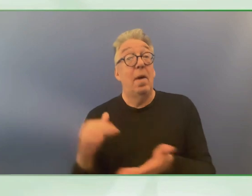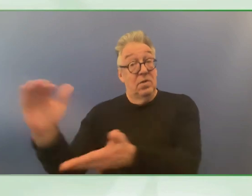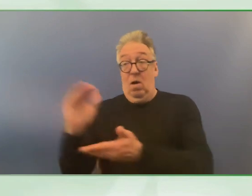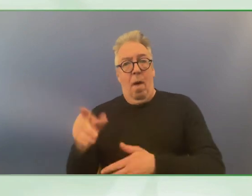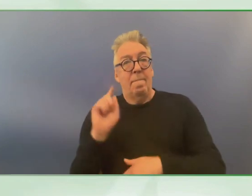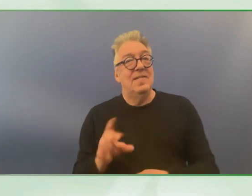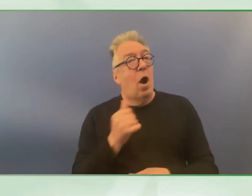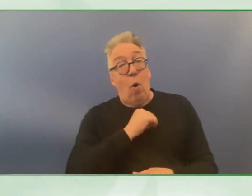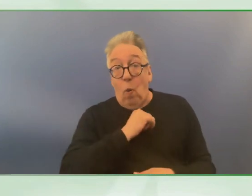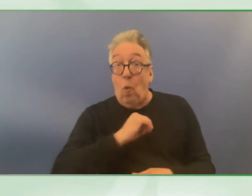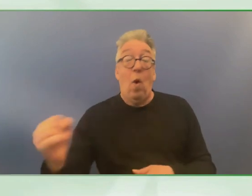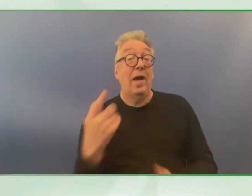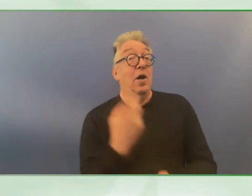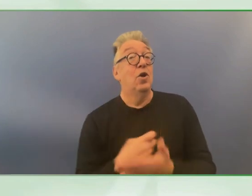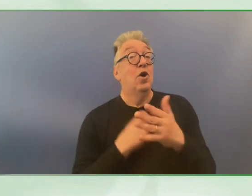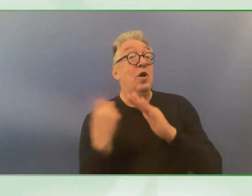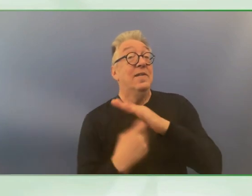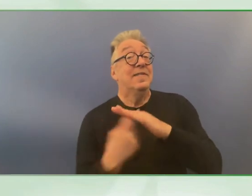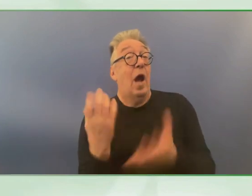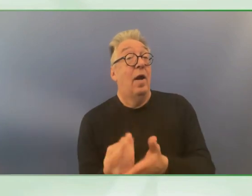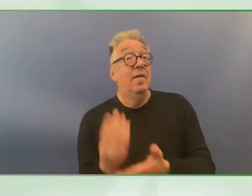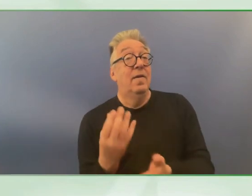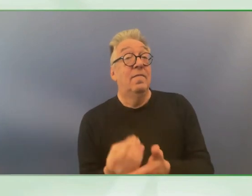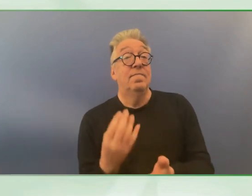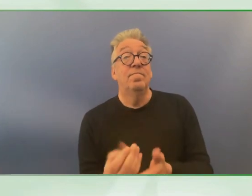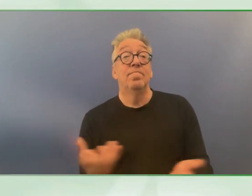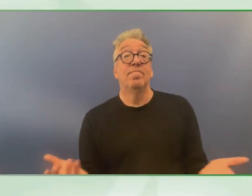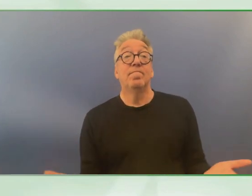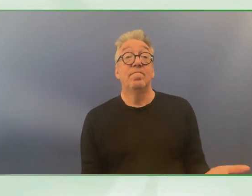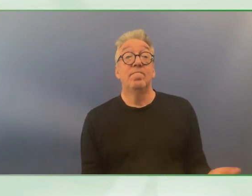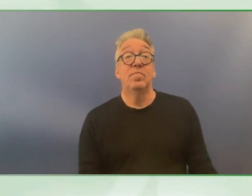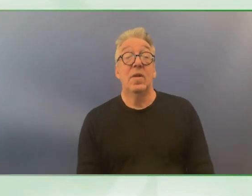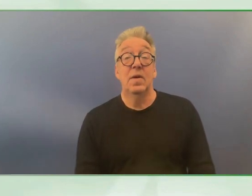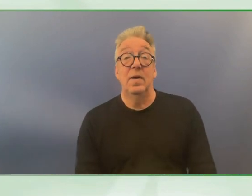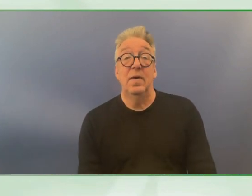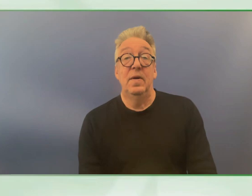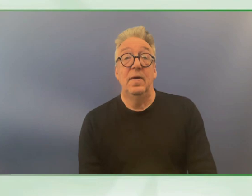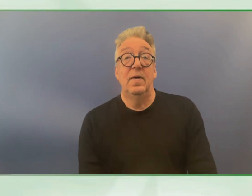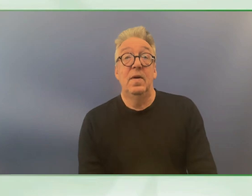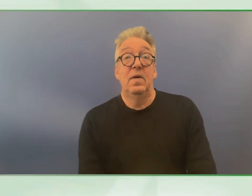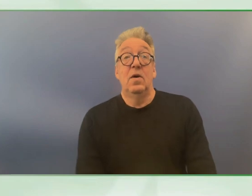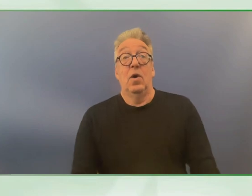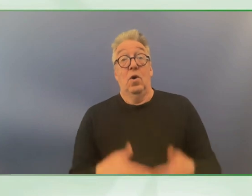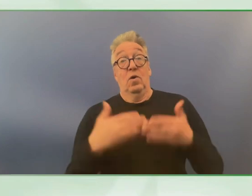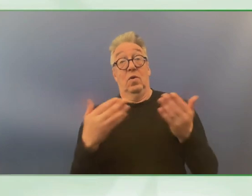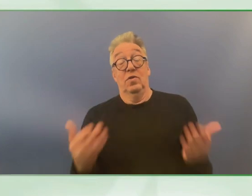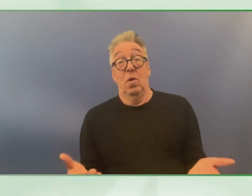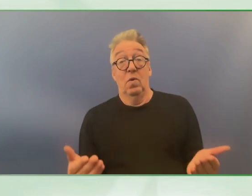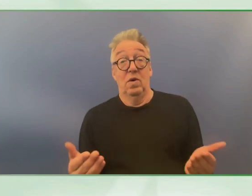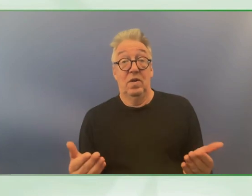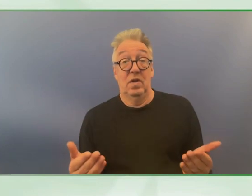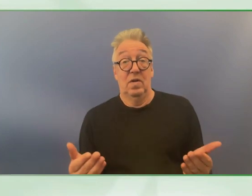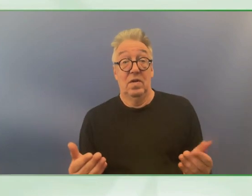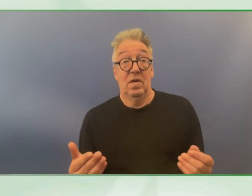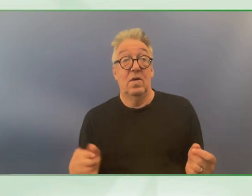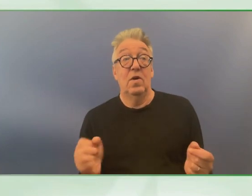bulk scanning tasks. some of the documents which